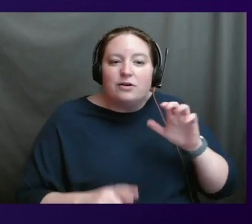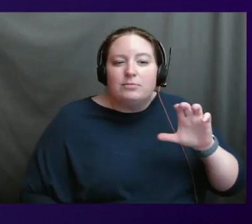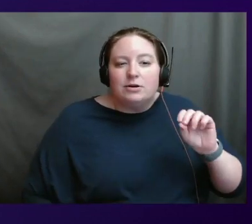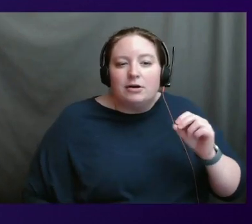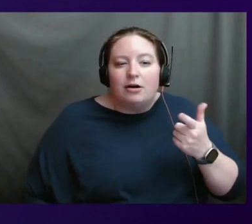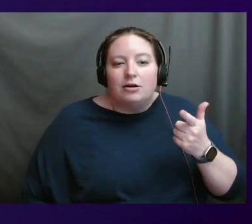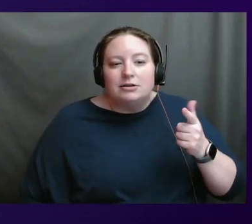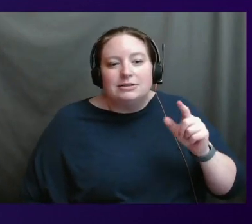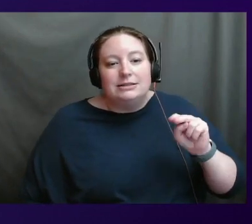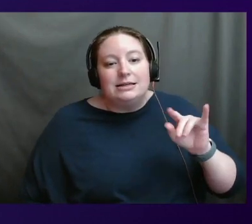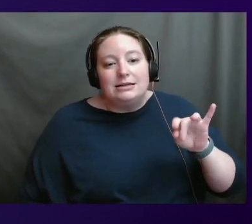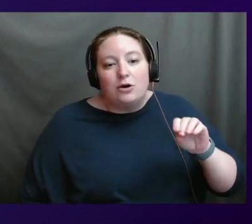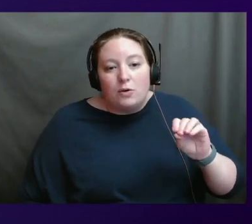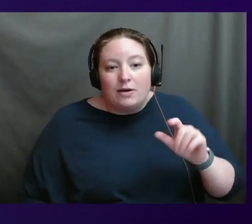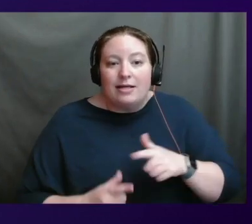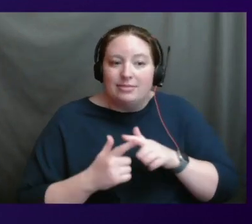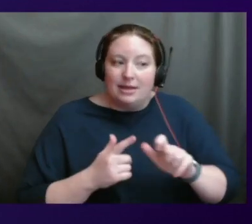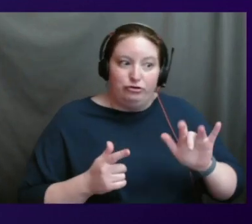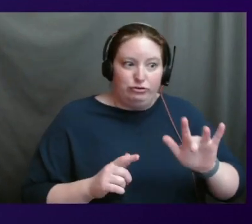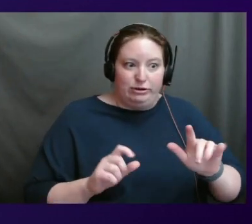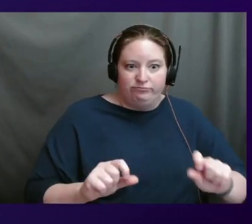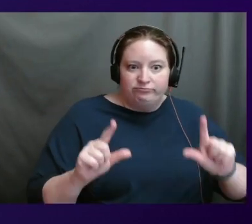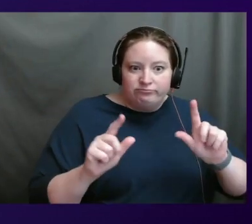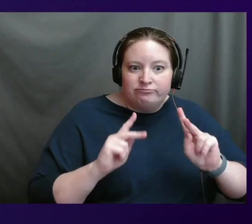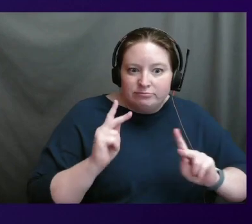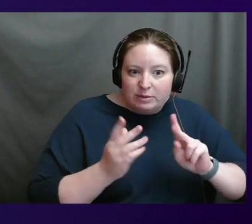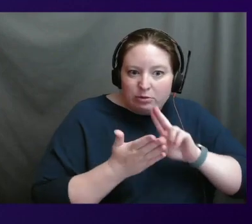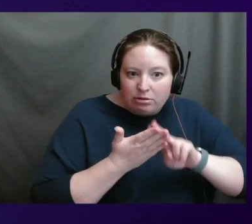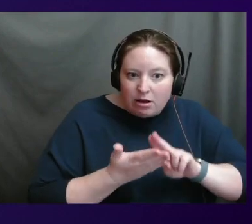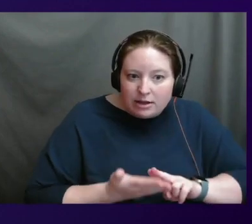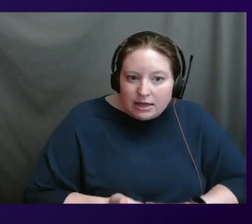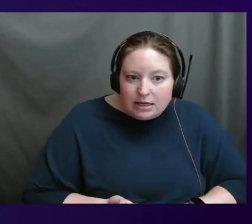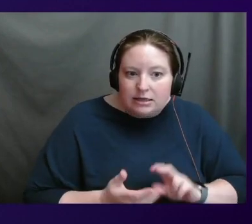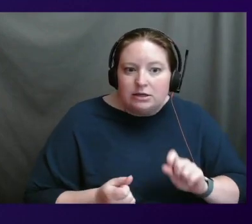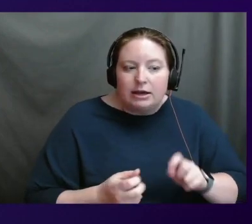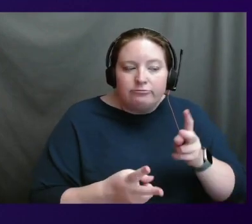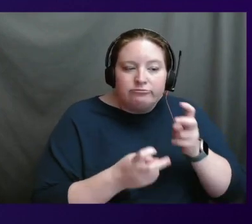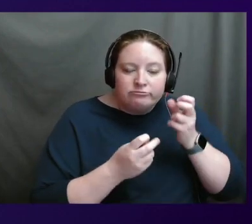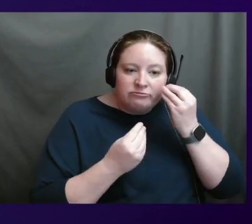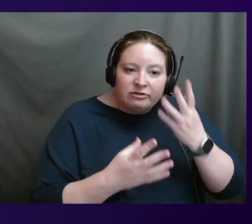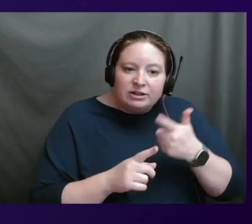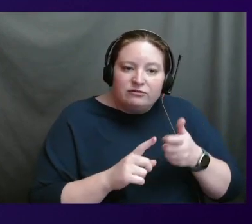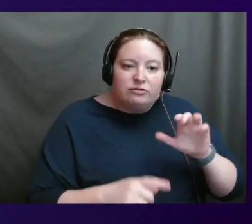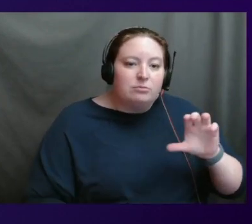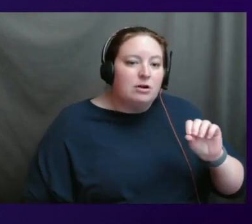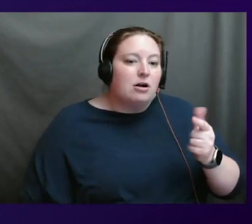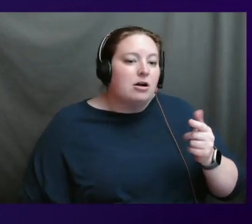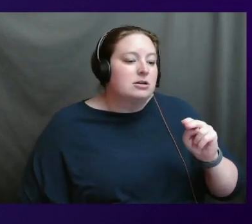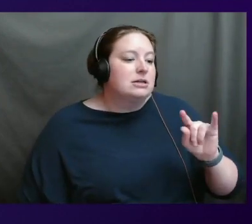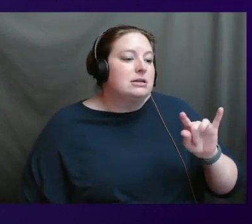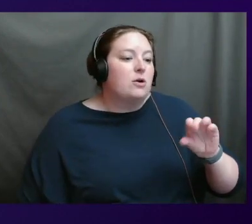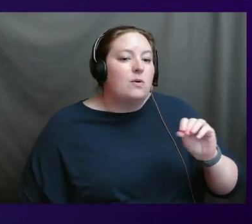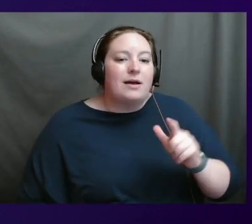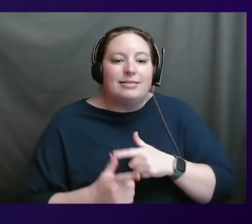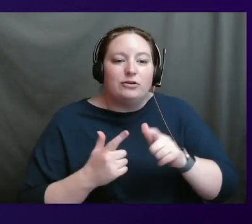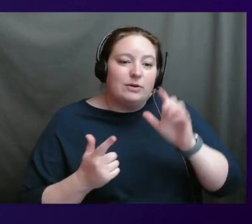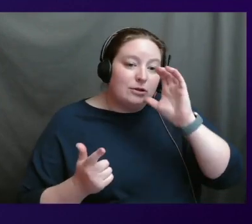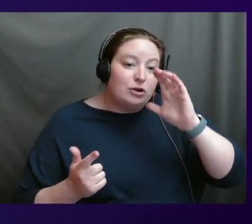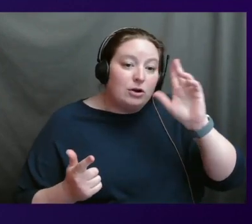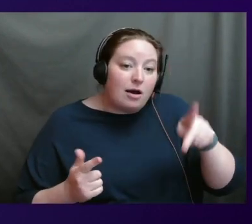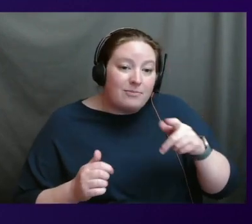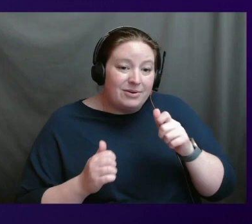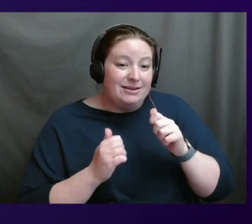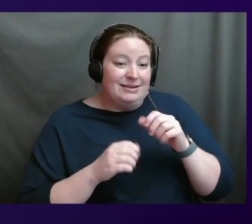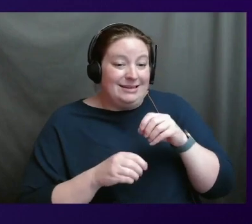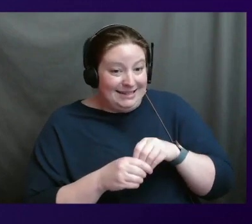up as people log in. You get their information from Cognito, and you can do a lookup in Dynamo. That's absolutely right. Okay, cool. So you get Just to- want to make